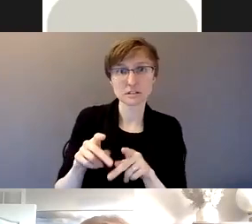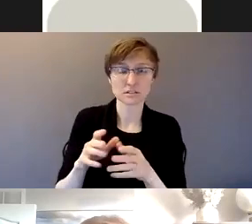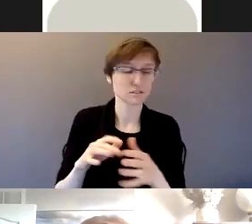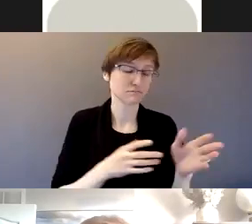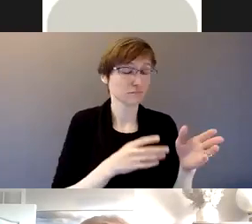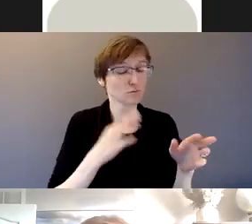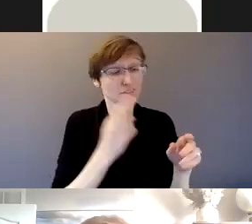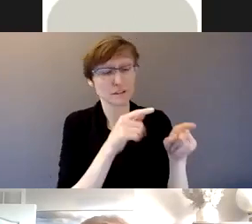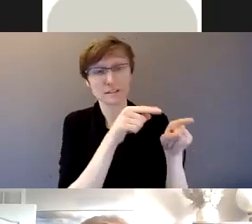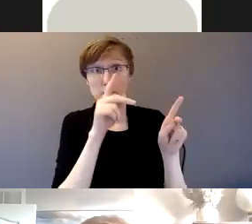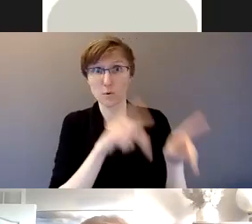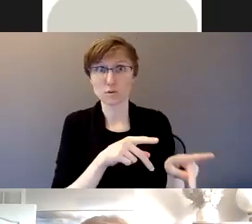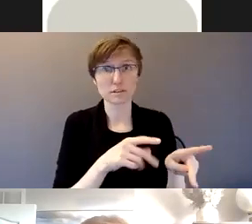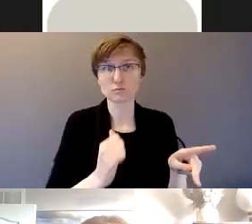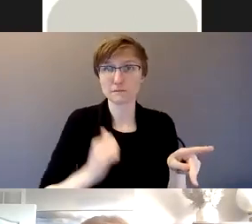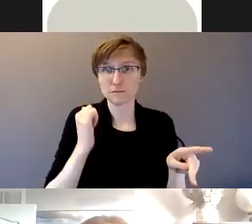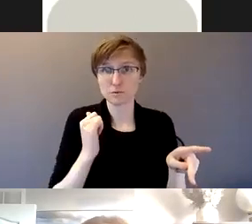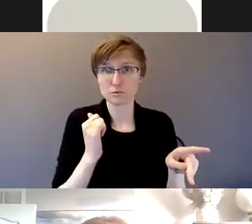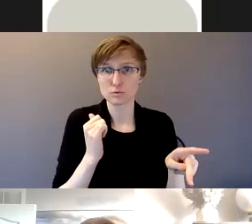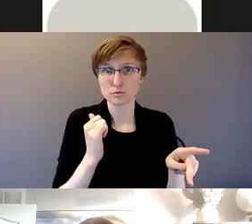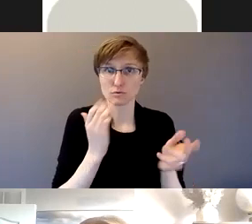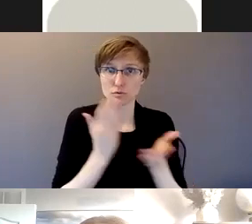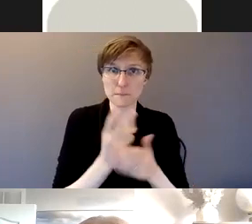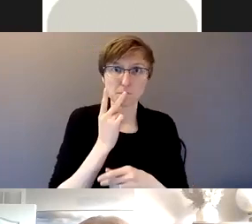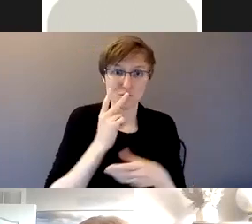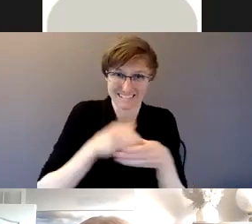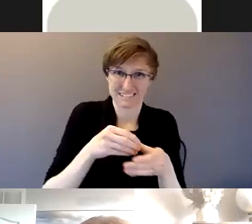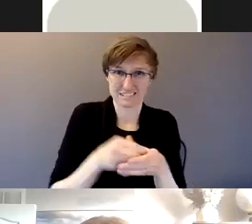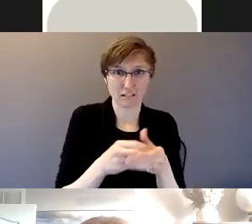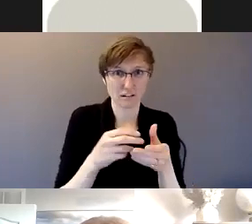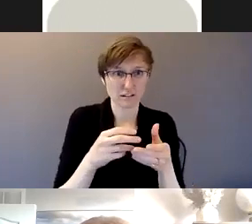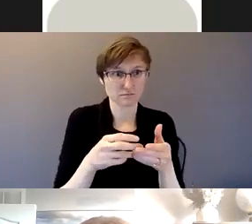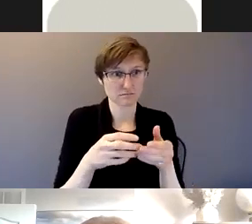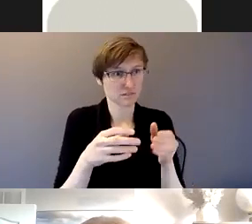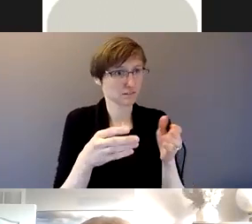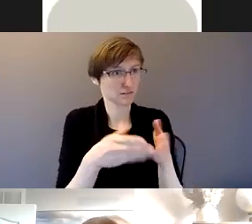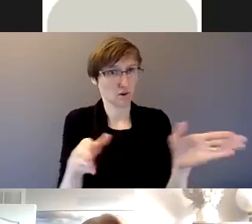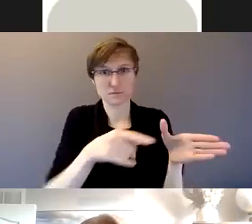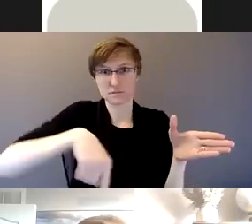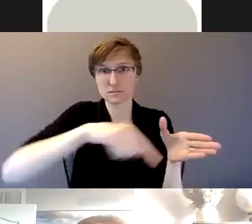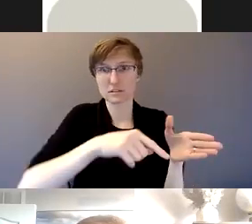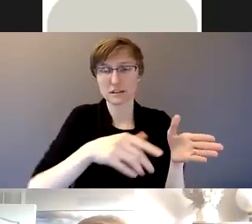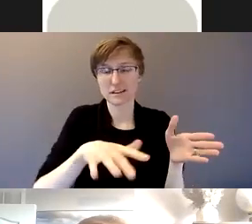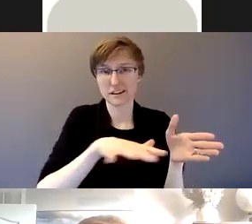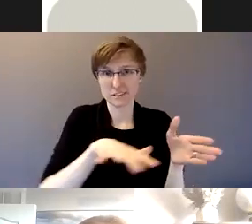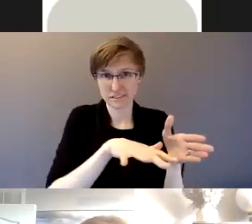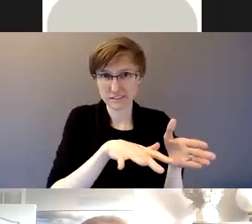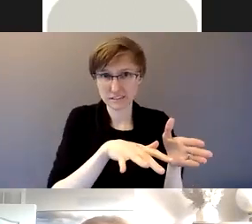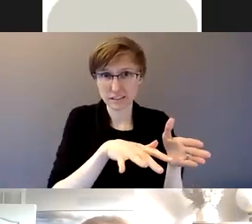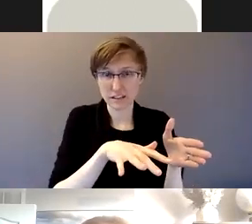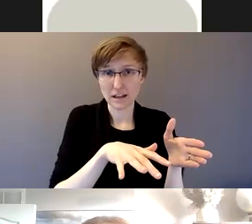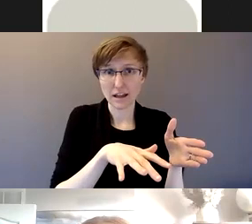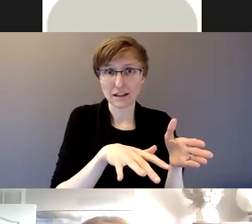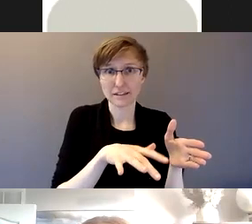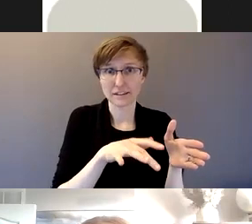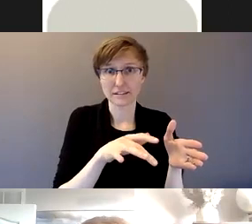estates and trust lawyers, the Law Society of Ontario has a directory of specialists, and you can see there who has